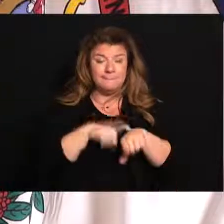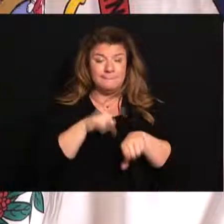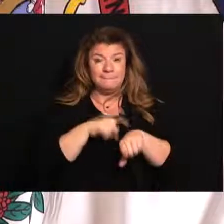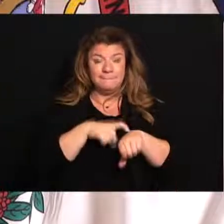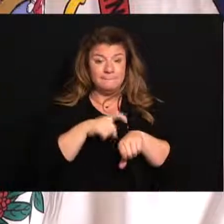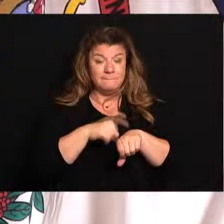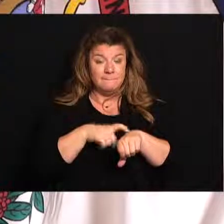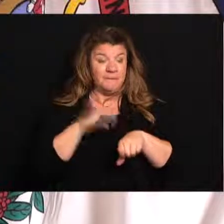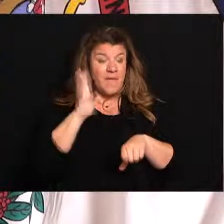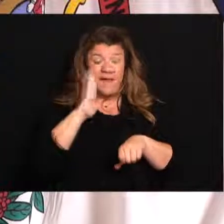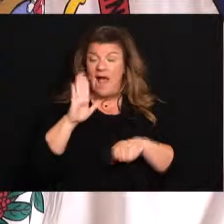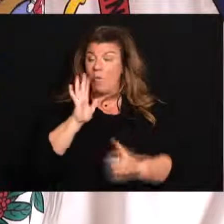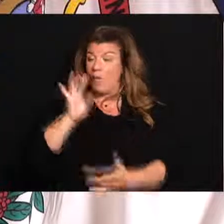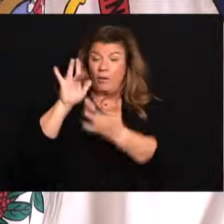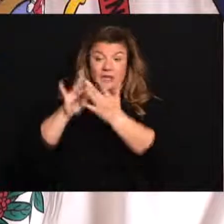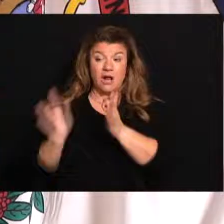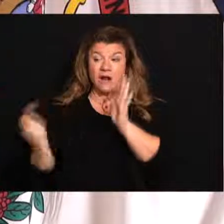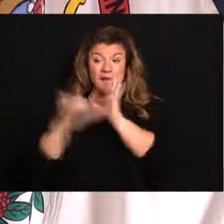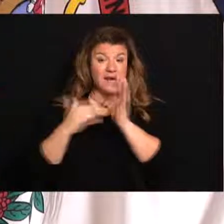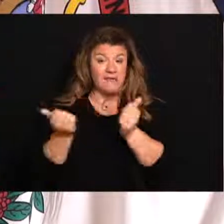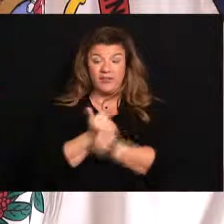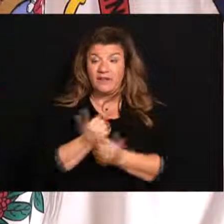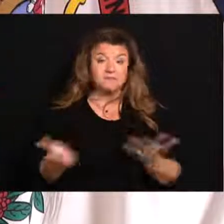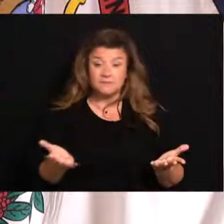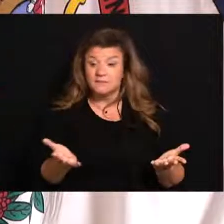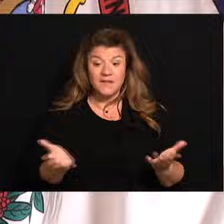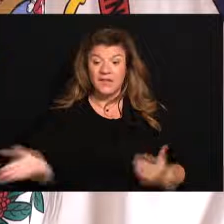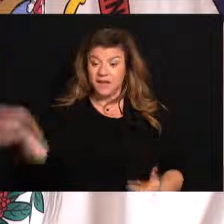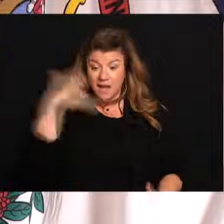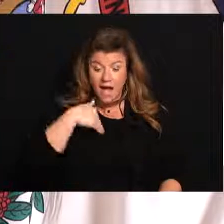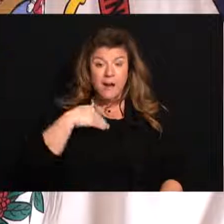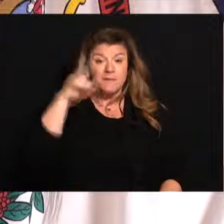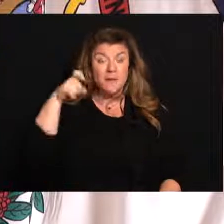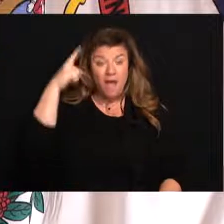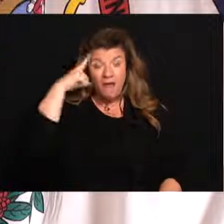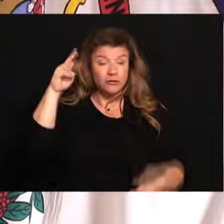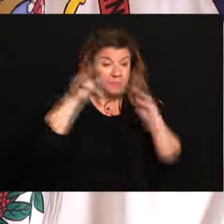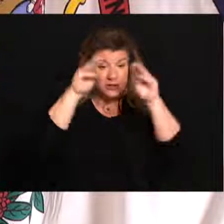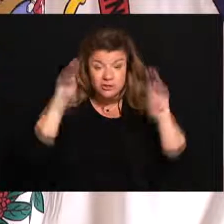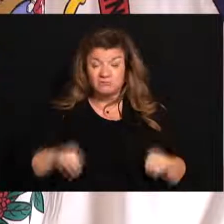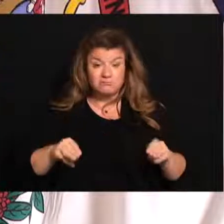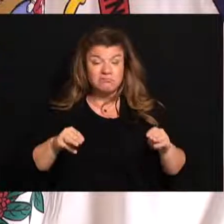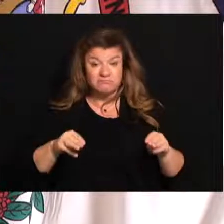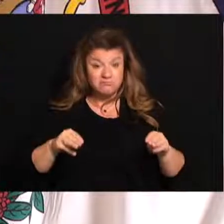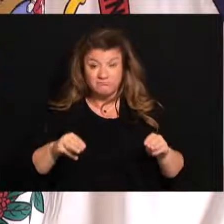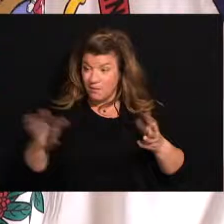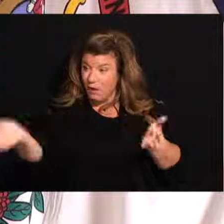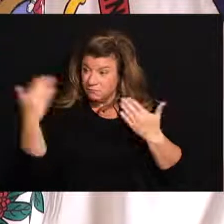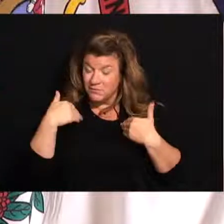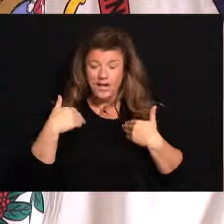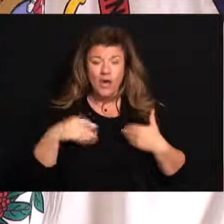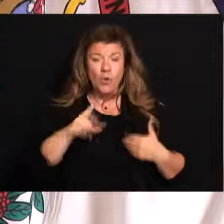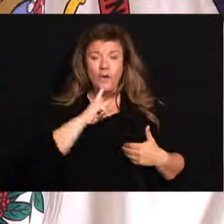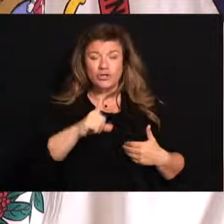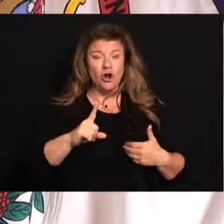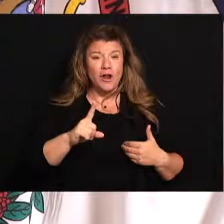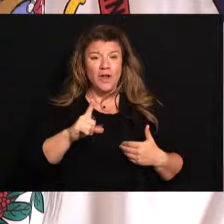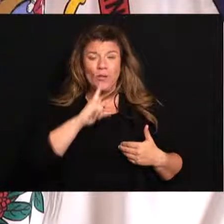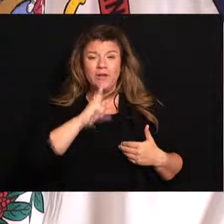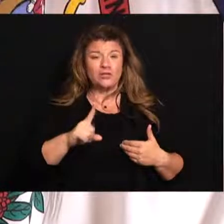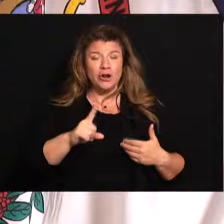and I'll reach out again and everything, and to come to the governor's mansion and everything, and we